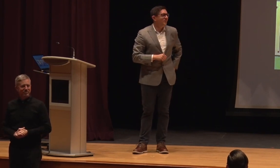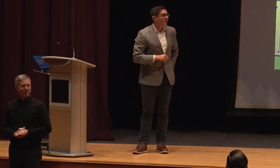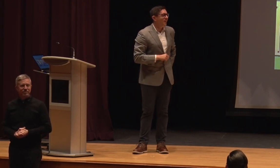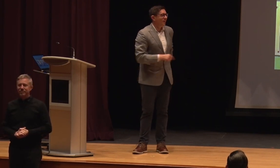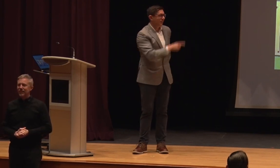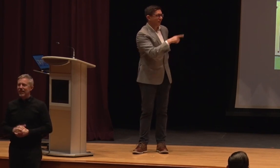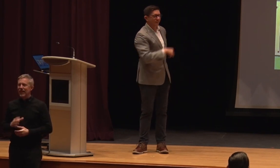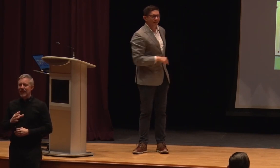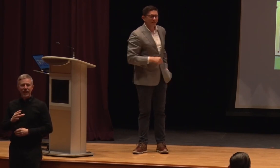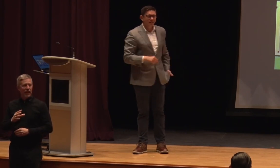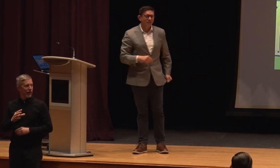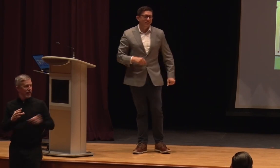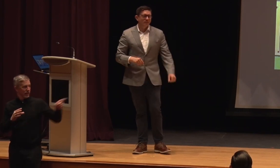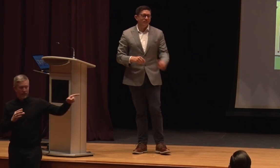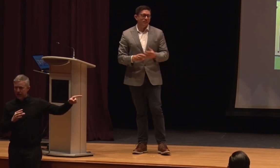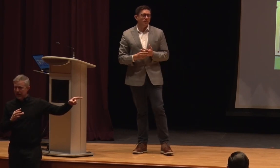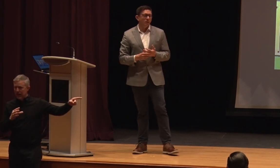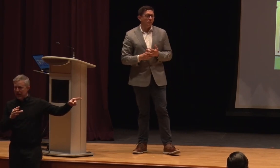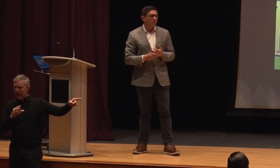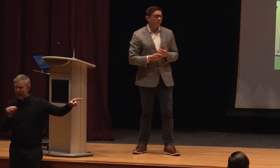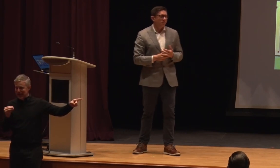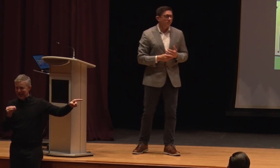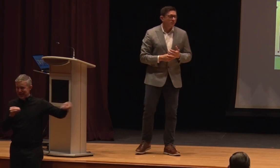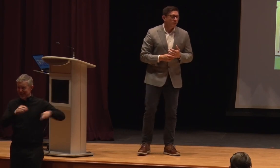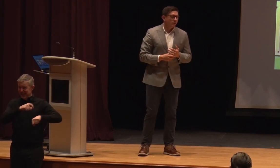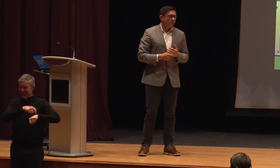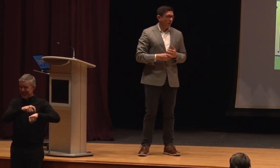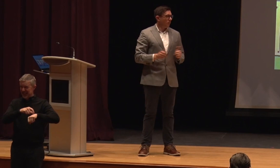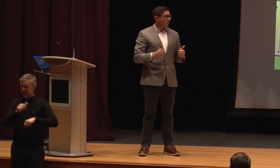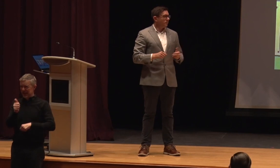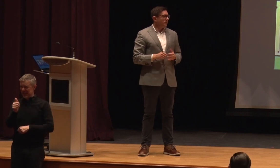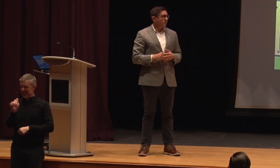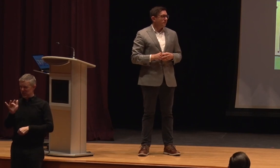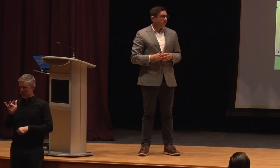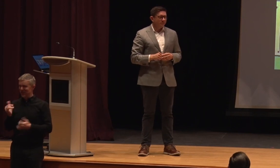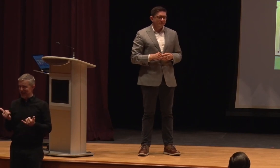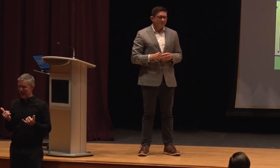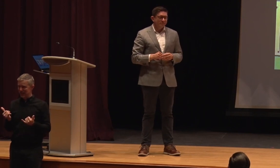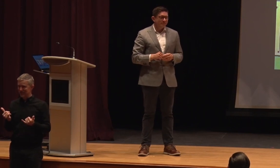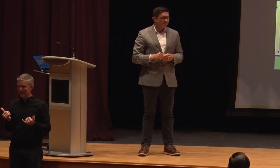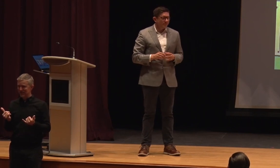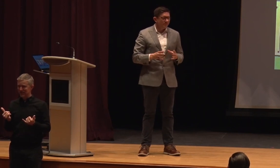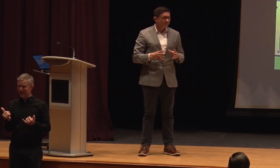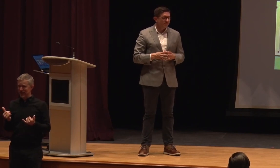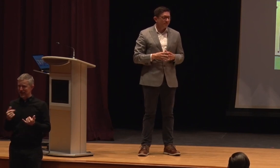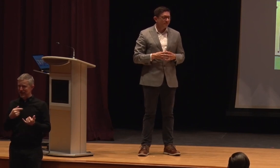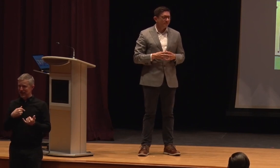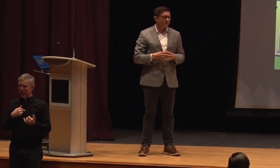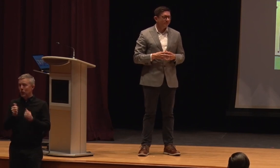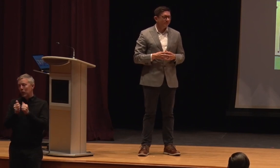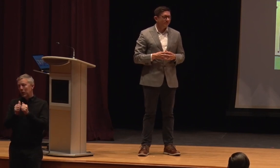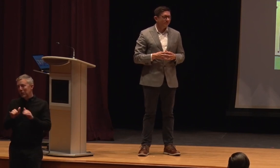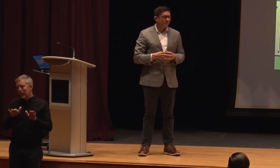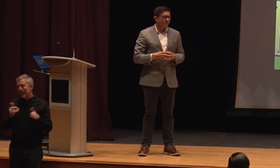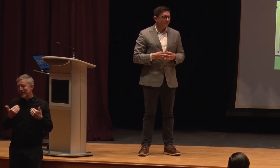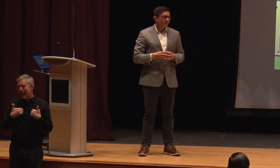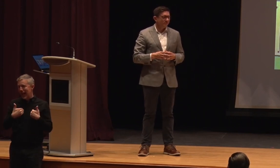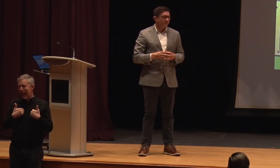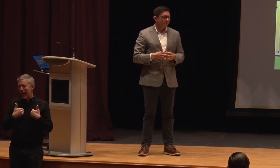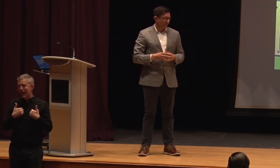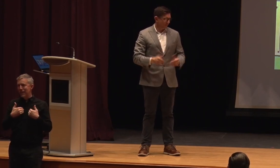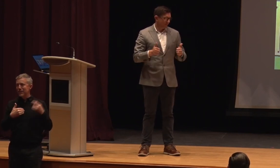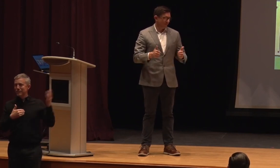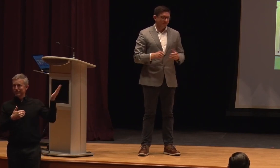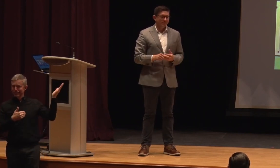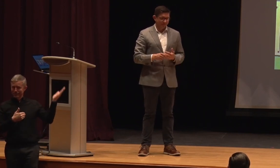And in the interest of time, we're actually at 10:25 right now. So we are blessed enough to have Michael stay with us for the whole